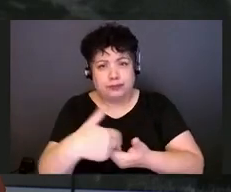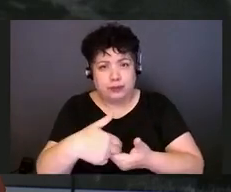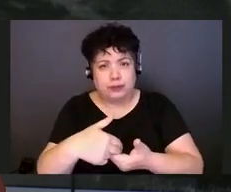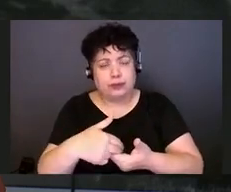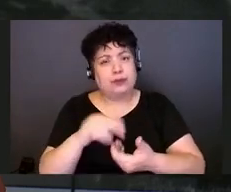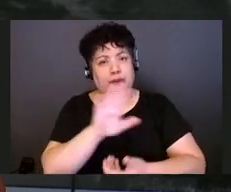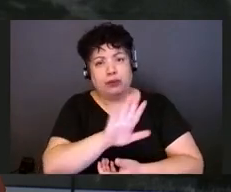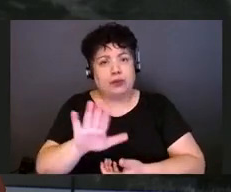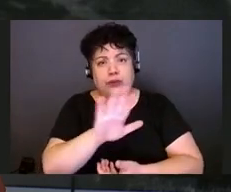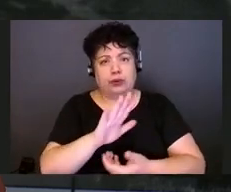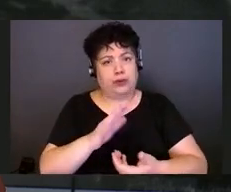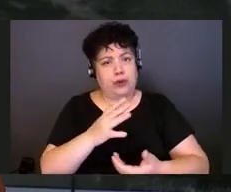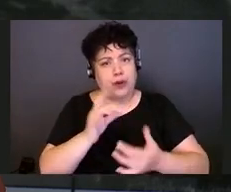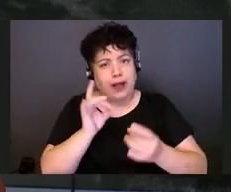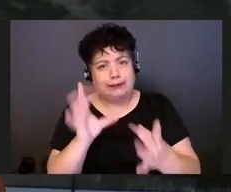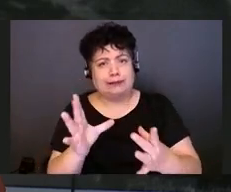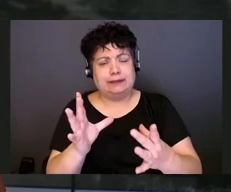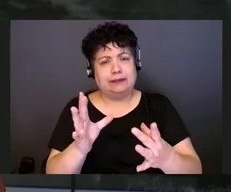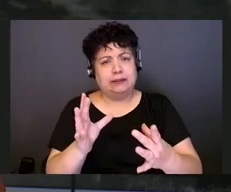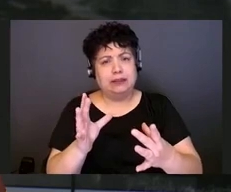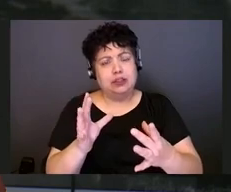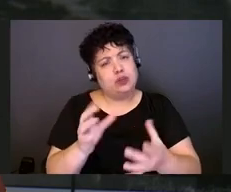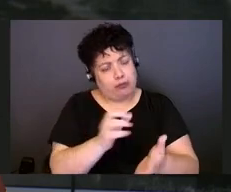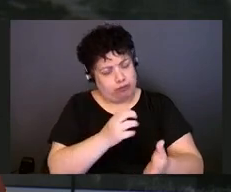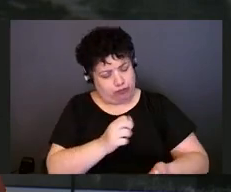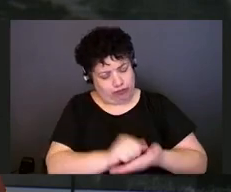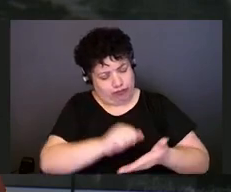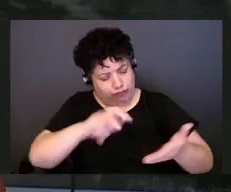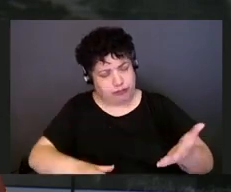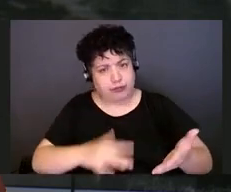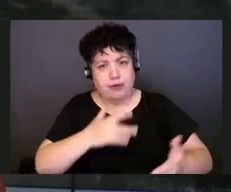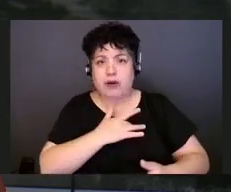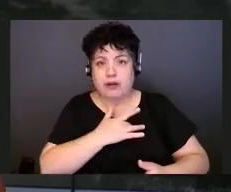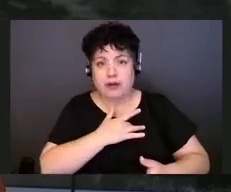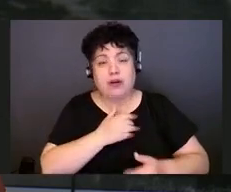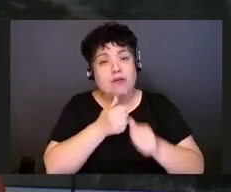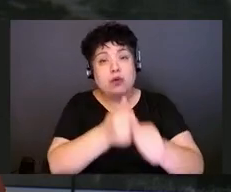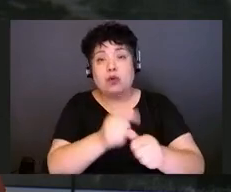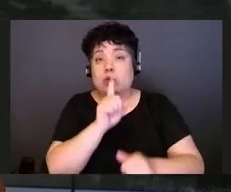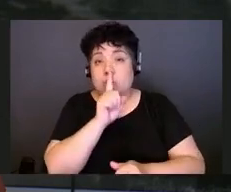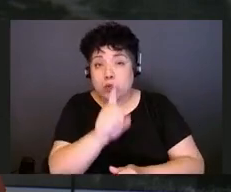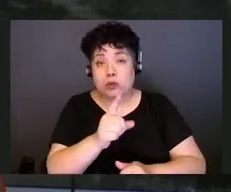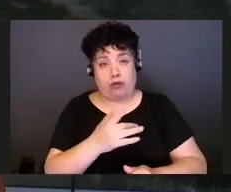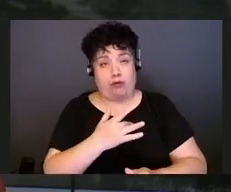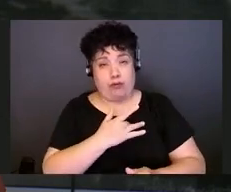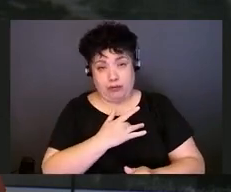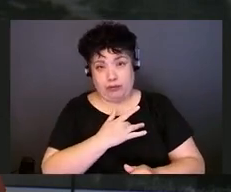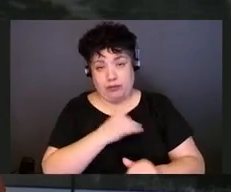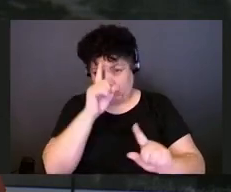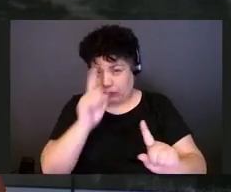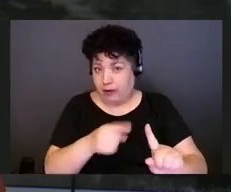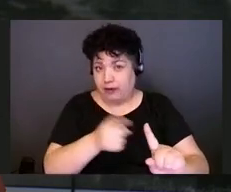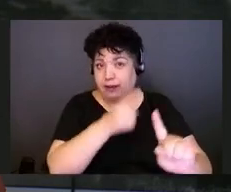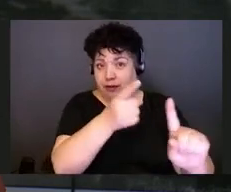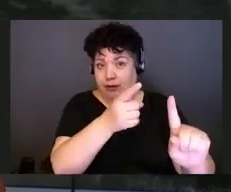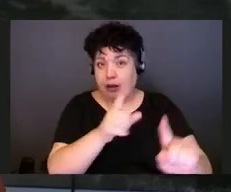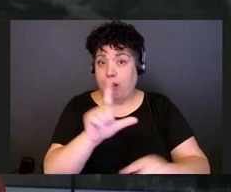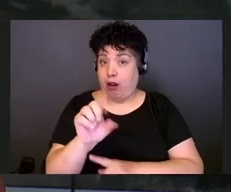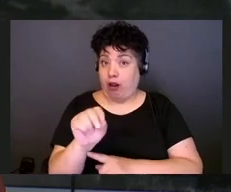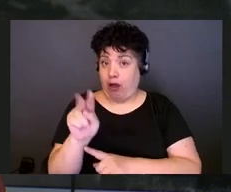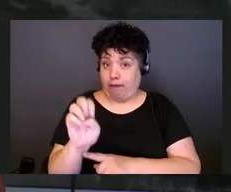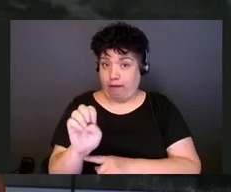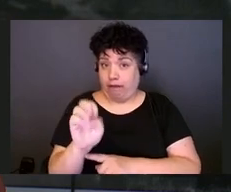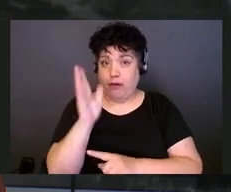hate. Let us follow to where our true hearts navigate. Love will lead